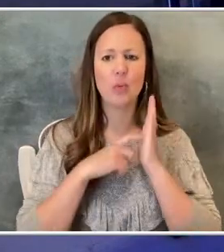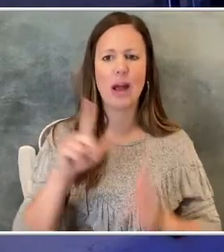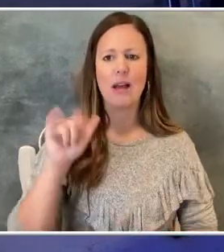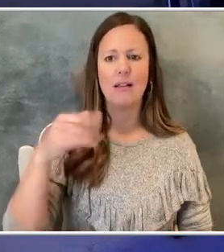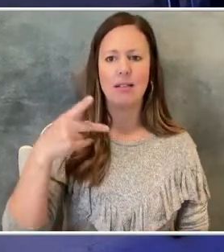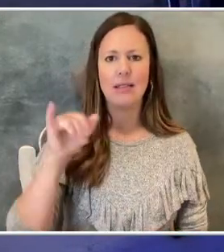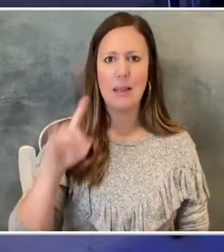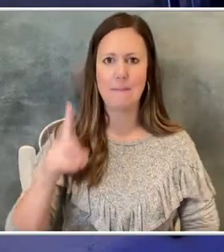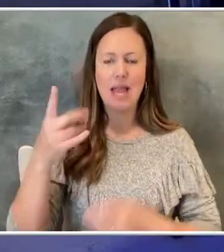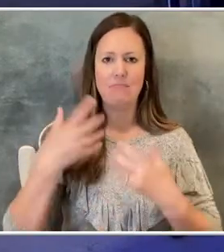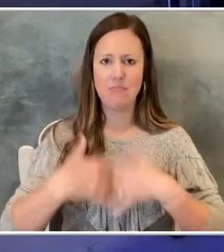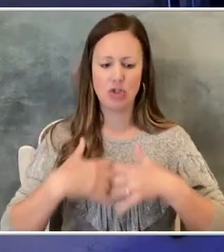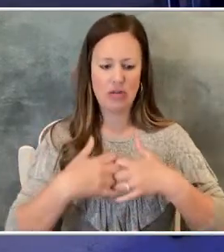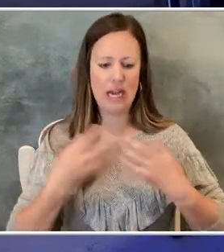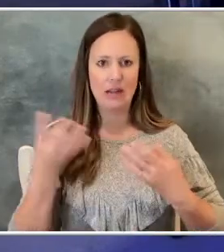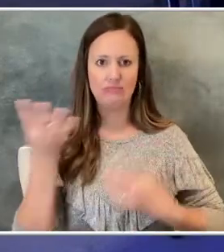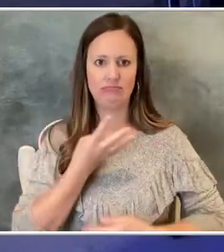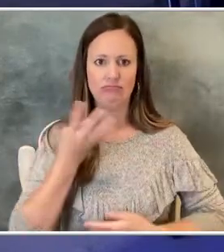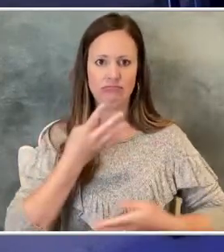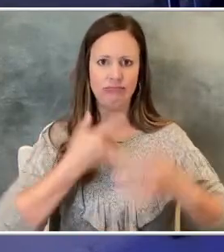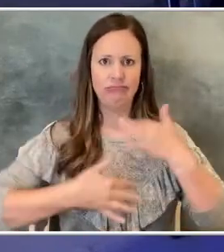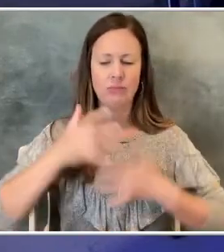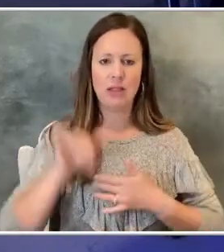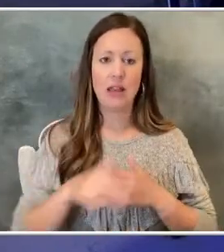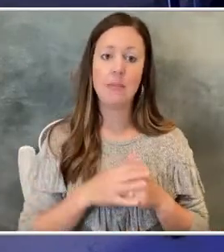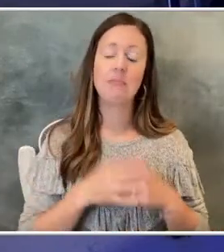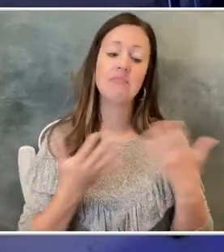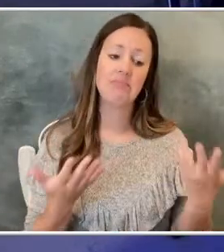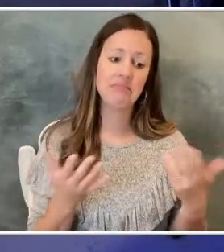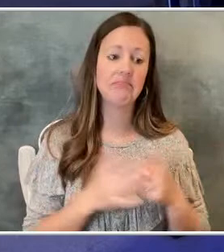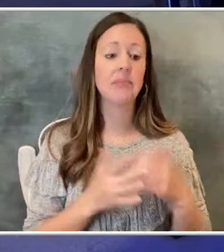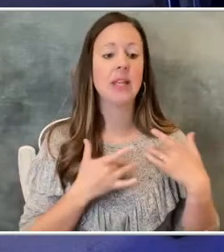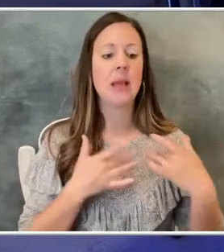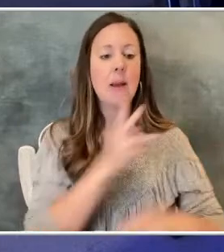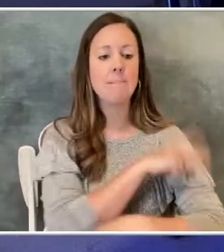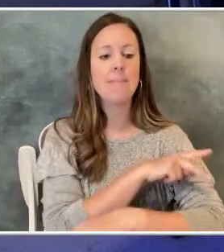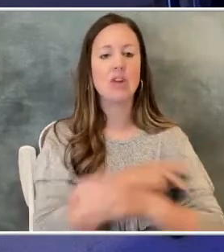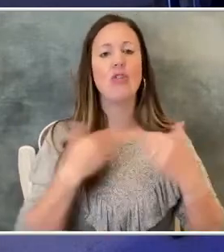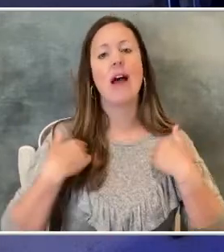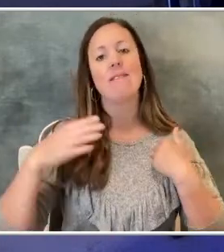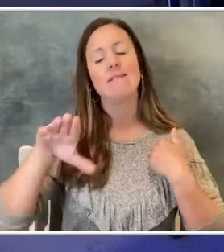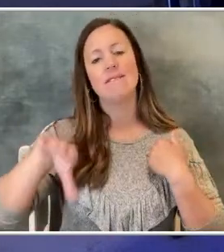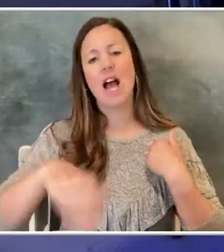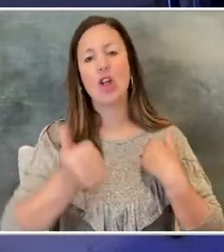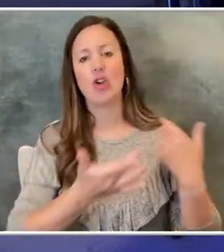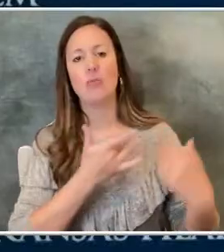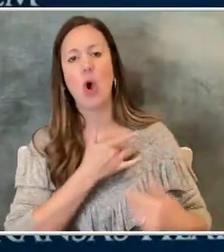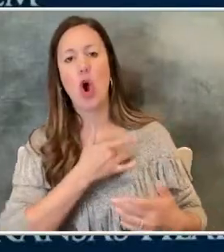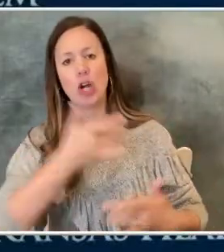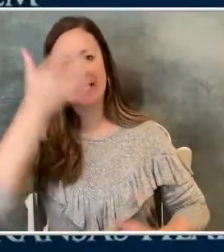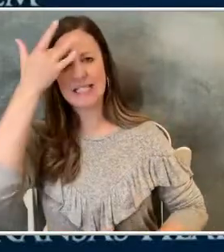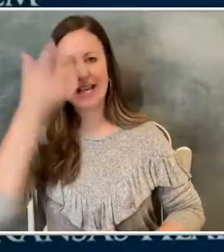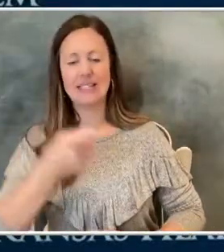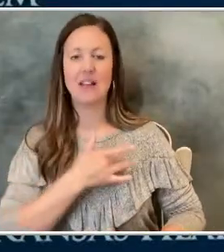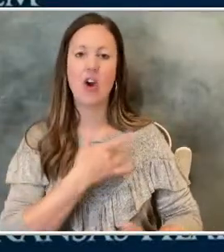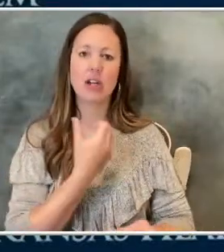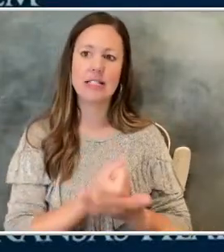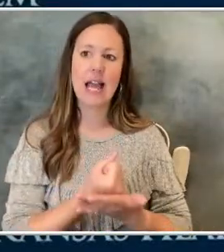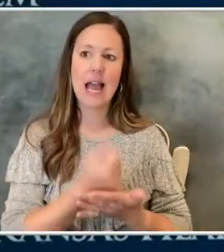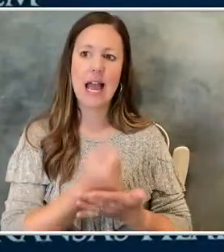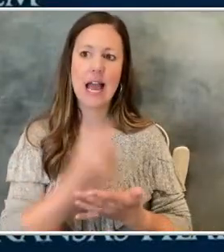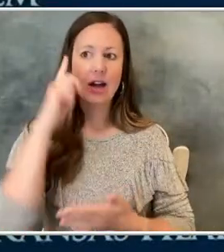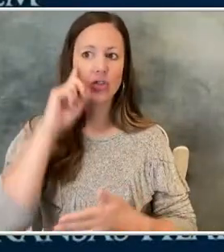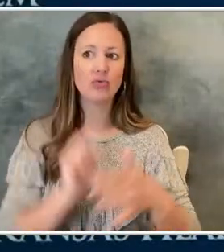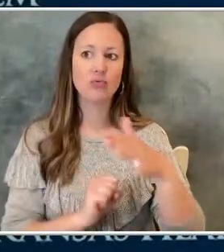Dr. Moriarty? Well, classically, patients have underlying vascular disease, meaning they had a heart attack, stroke, or some peripheral